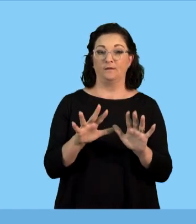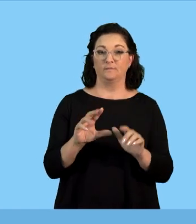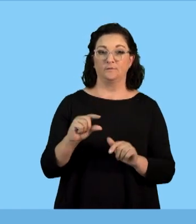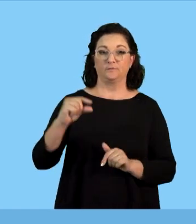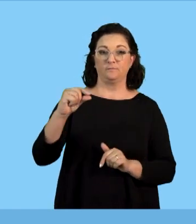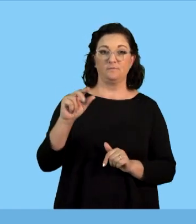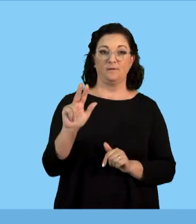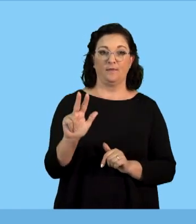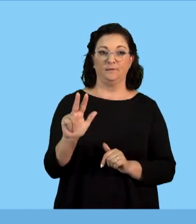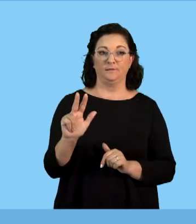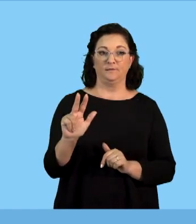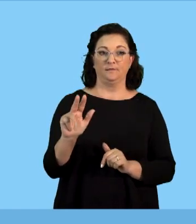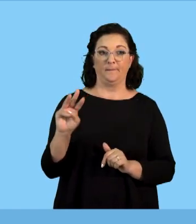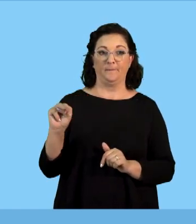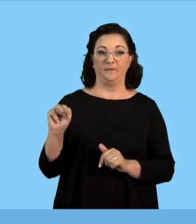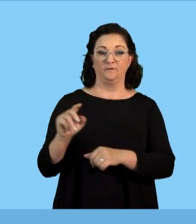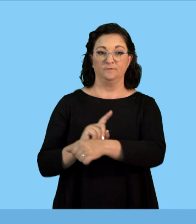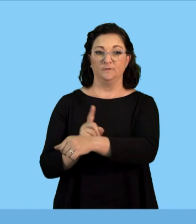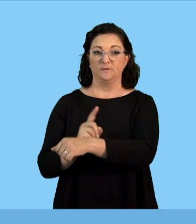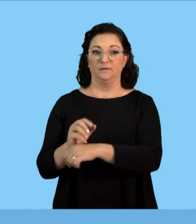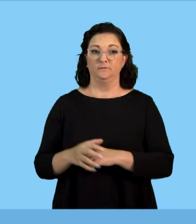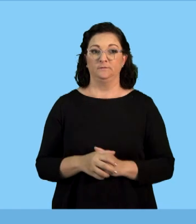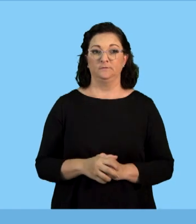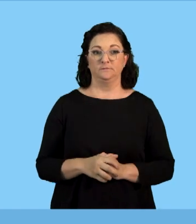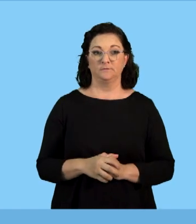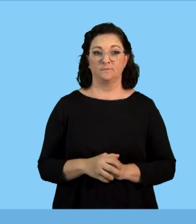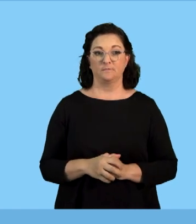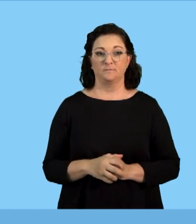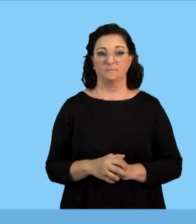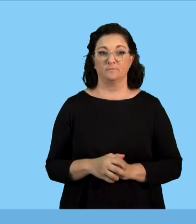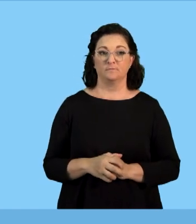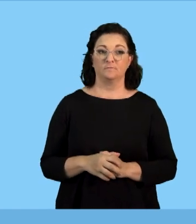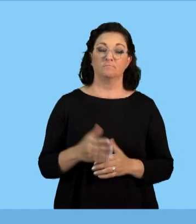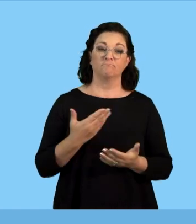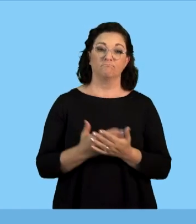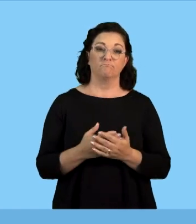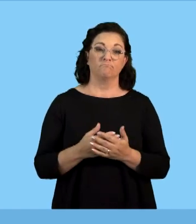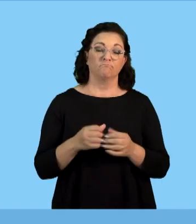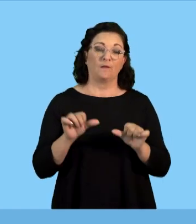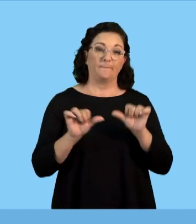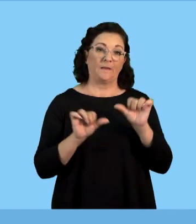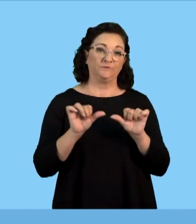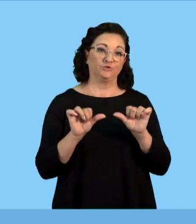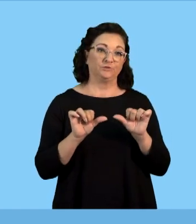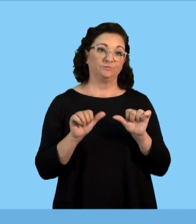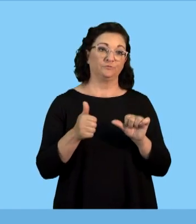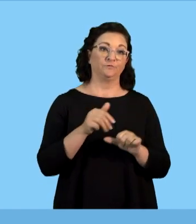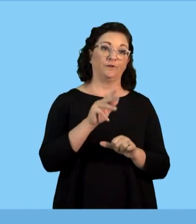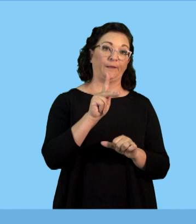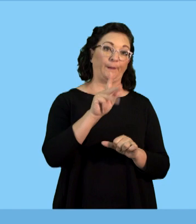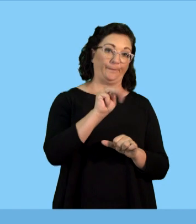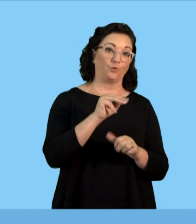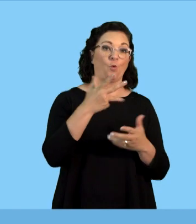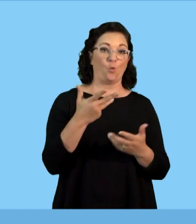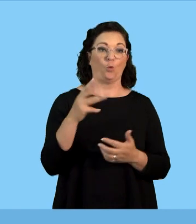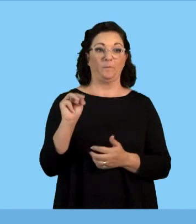the exponent of 8 meters per second. So we can either measure the speed of light in kilometers or measure the speed of